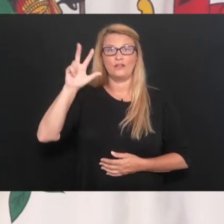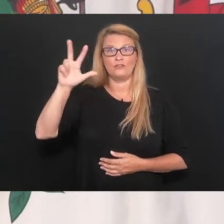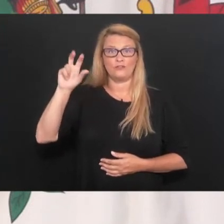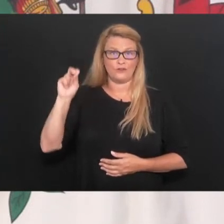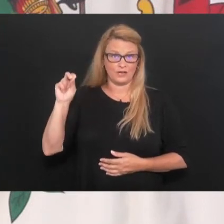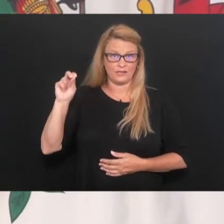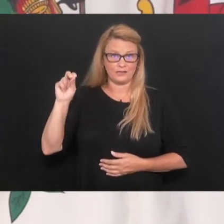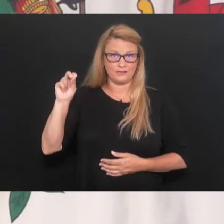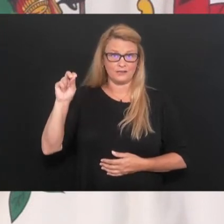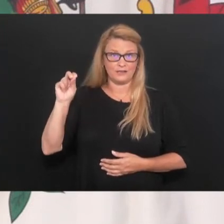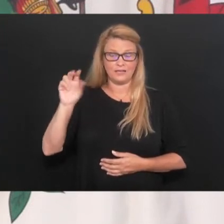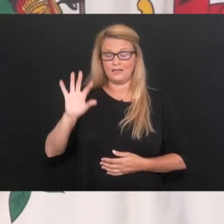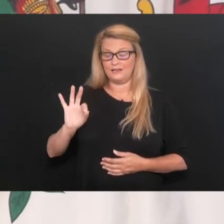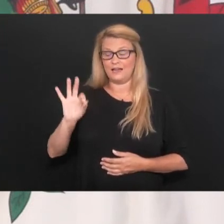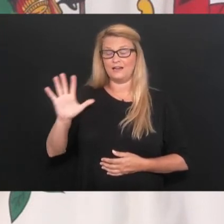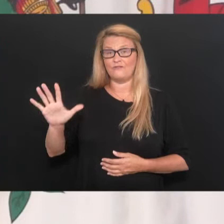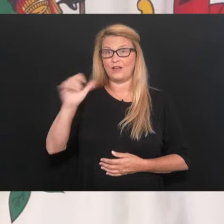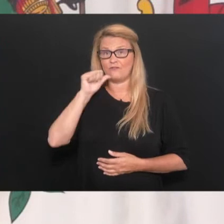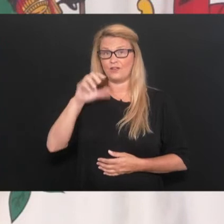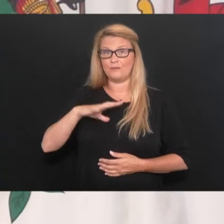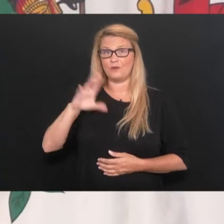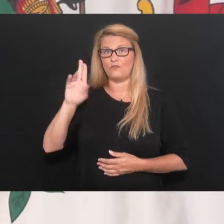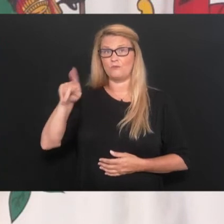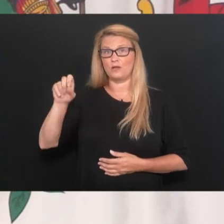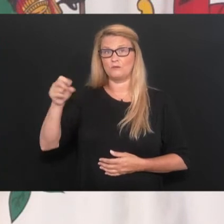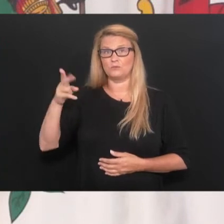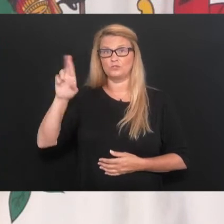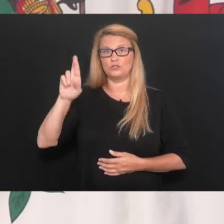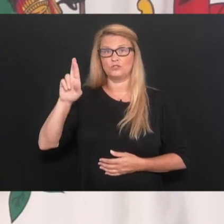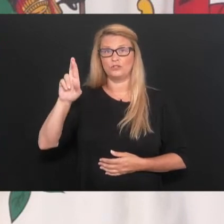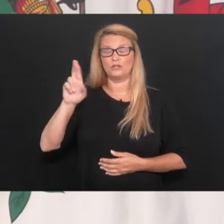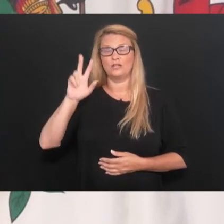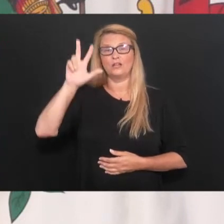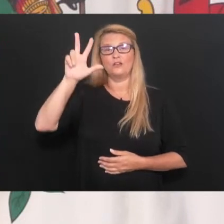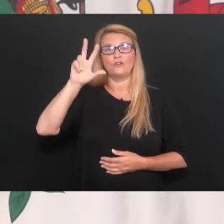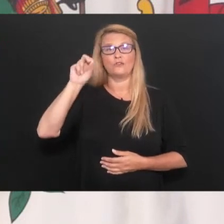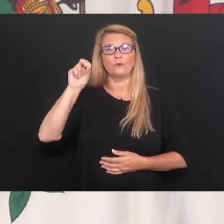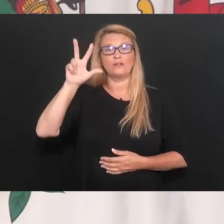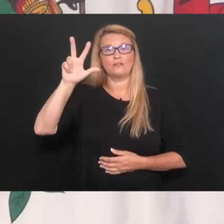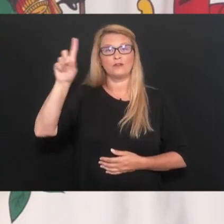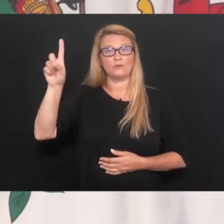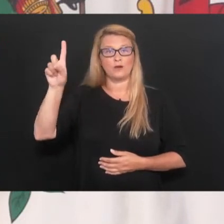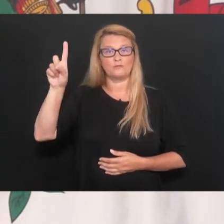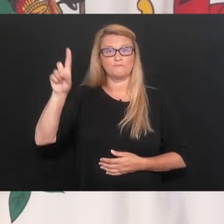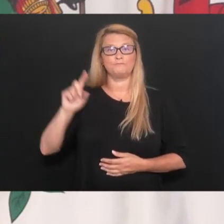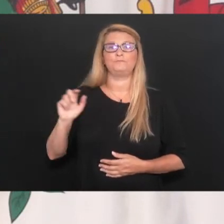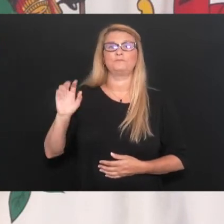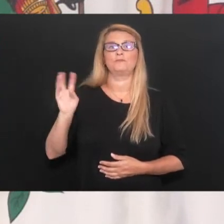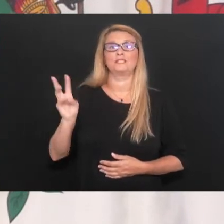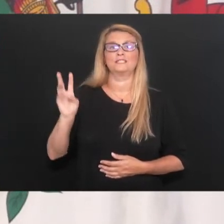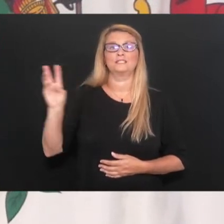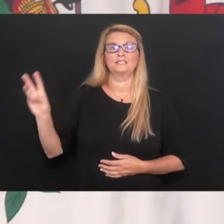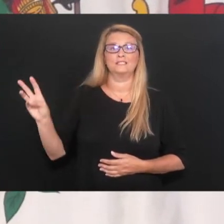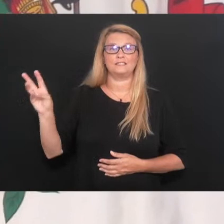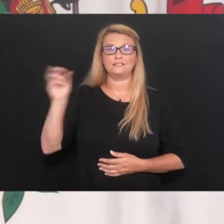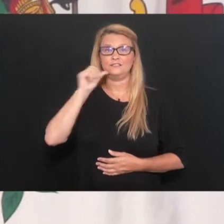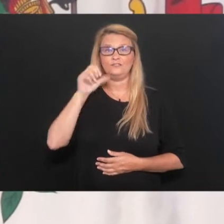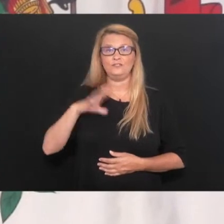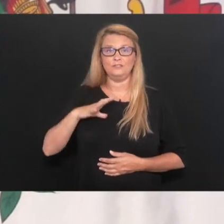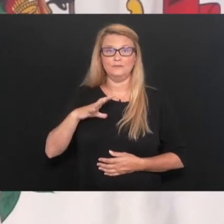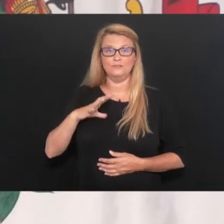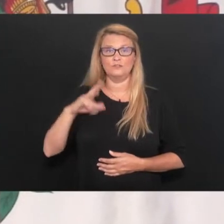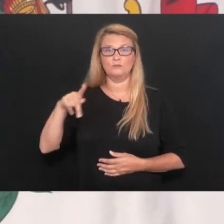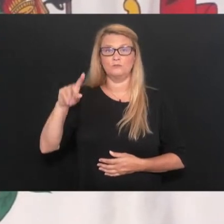is a 95-year-old female from Upshur County. The 3,031st death is a 66-year-old female